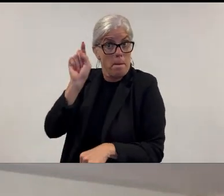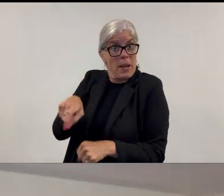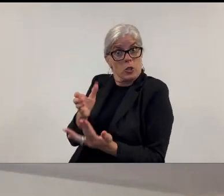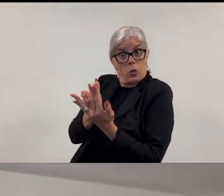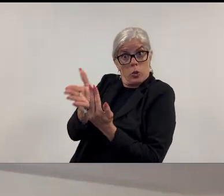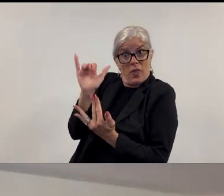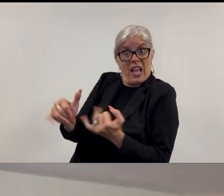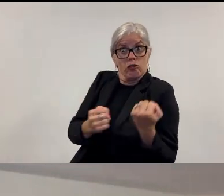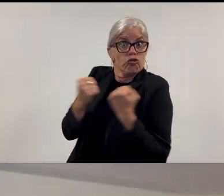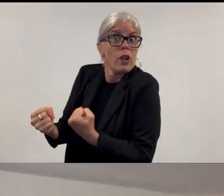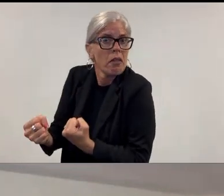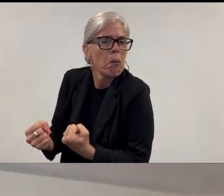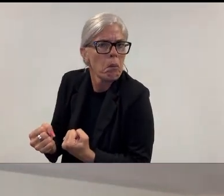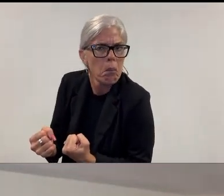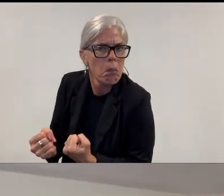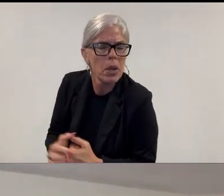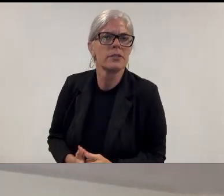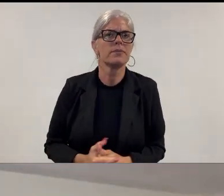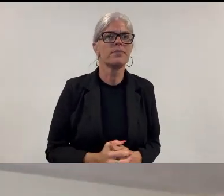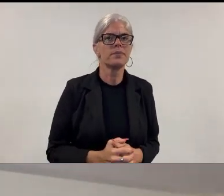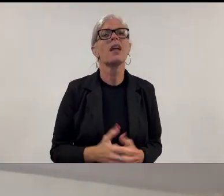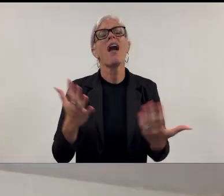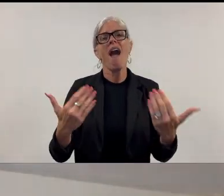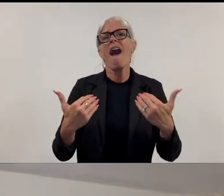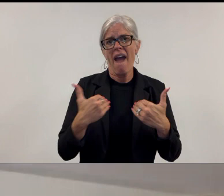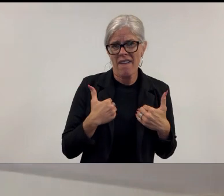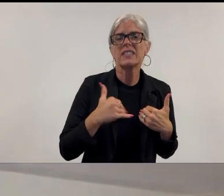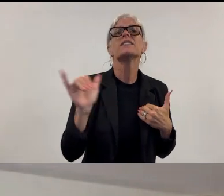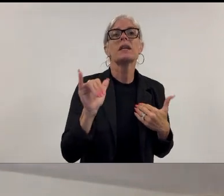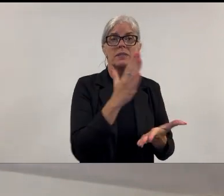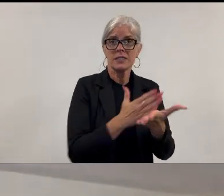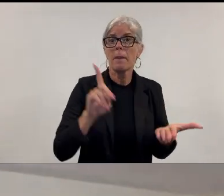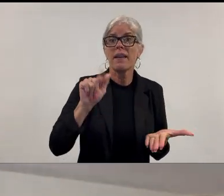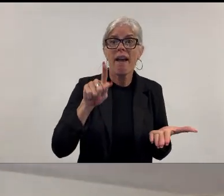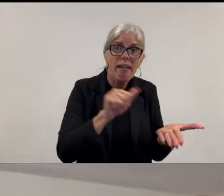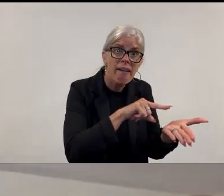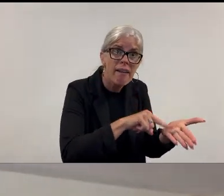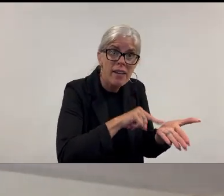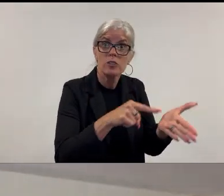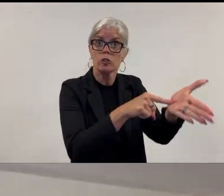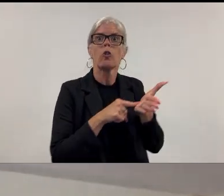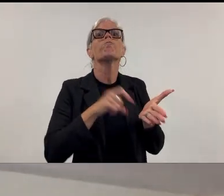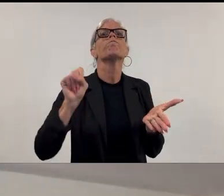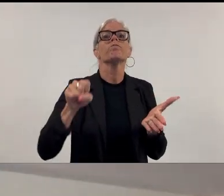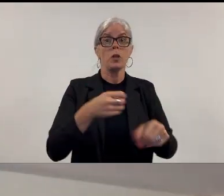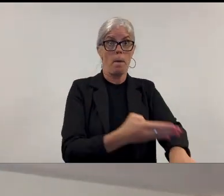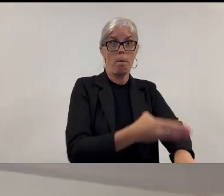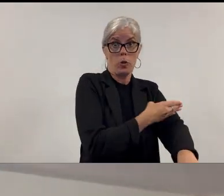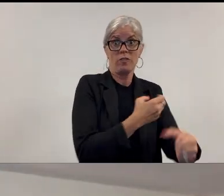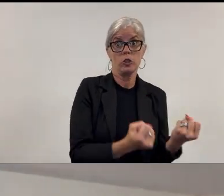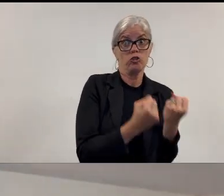You know, we know that if you have better muscle mass, you have better strength. But that